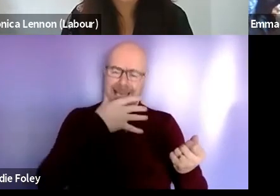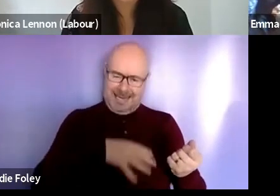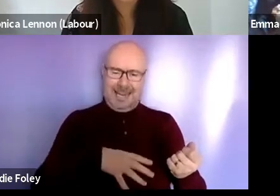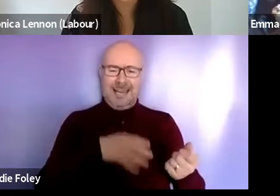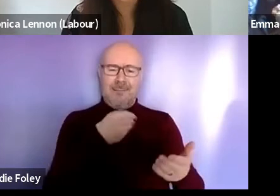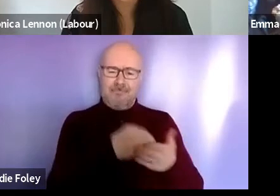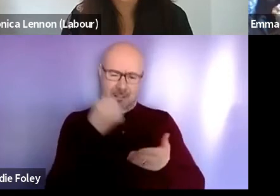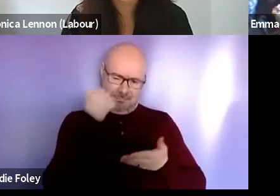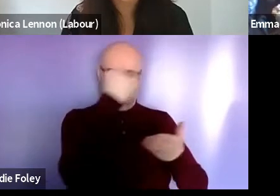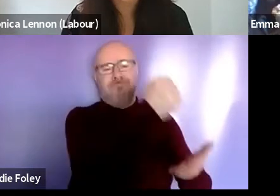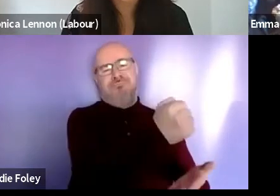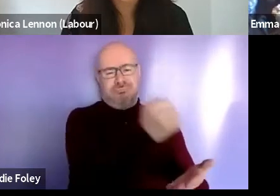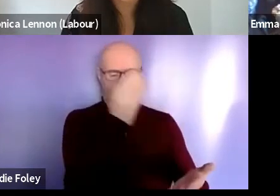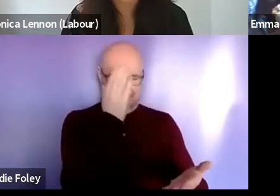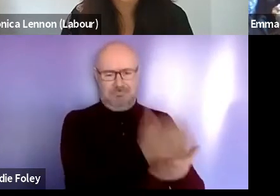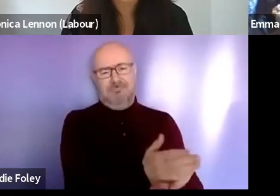does. I think there's some